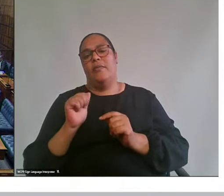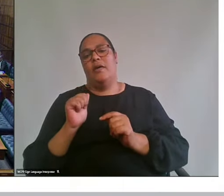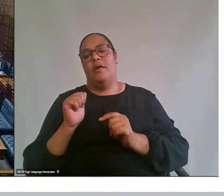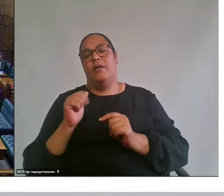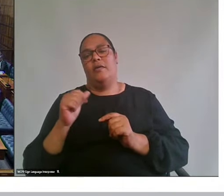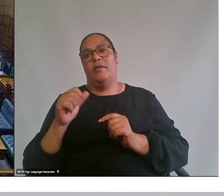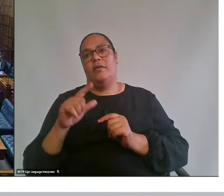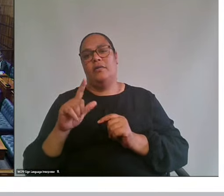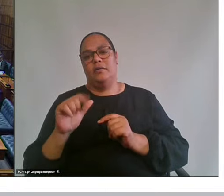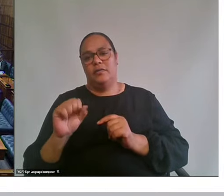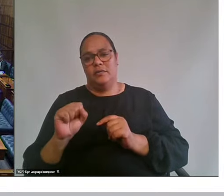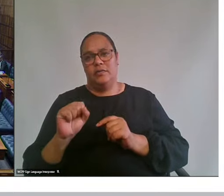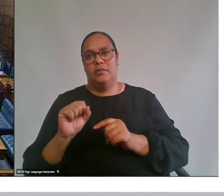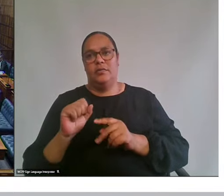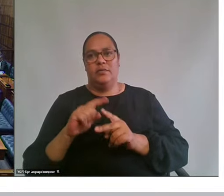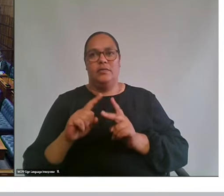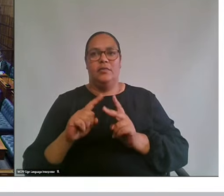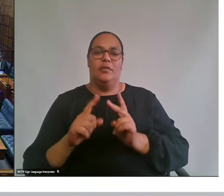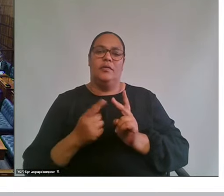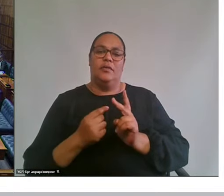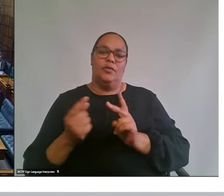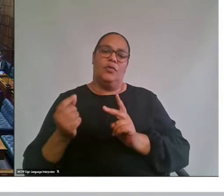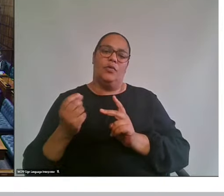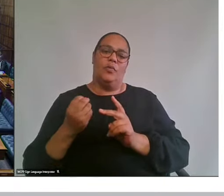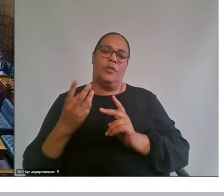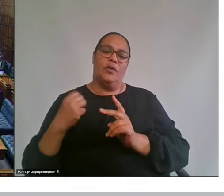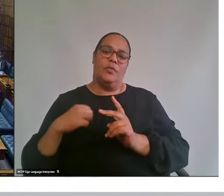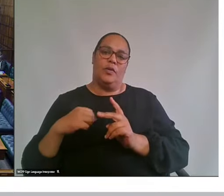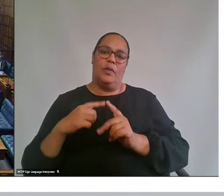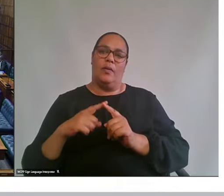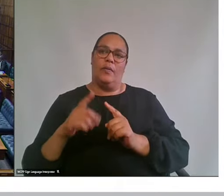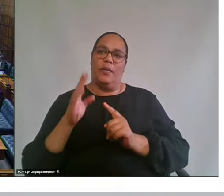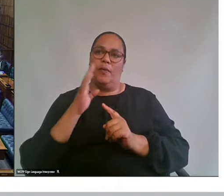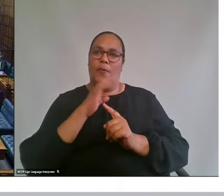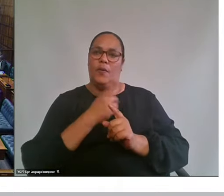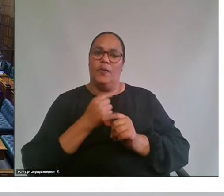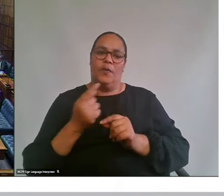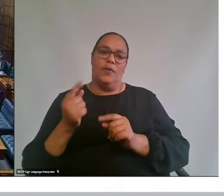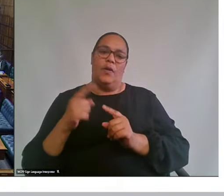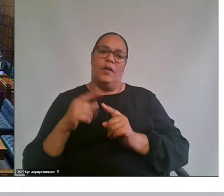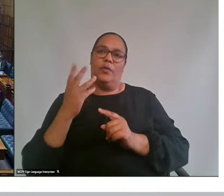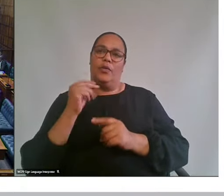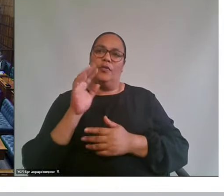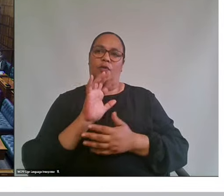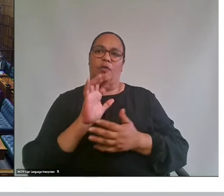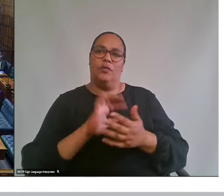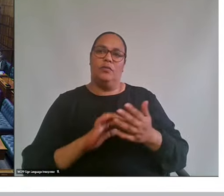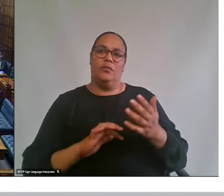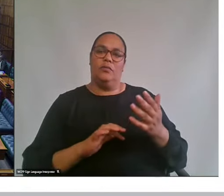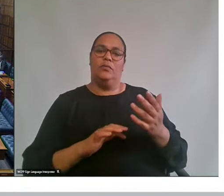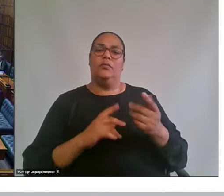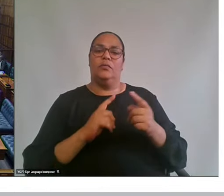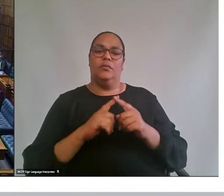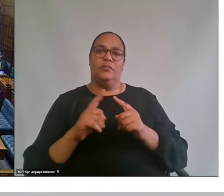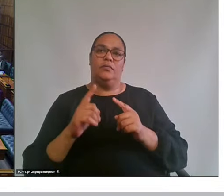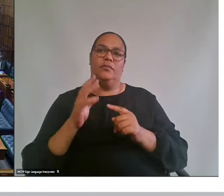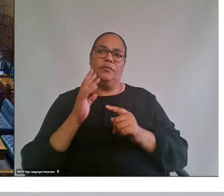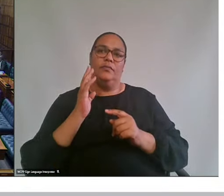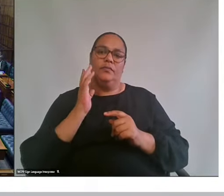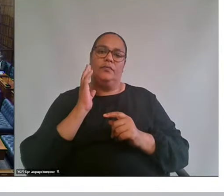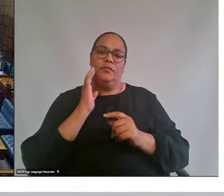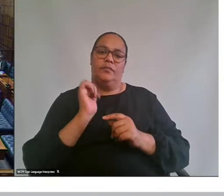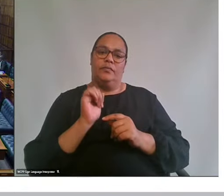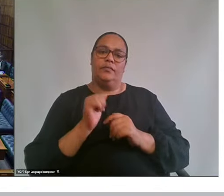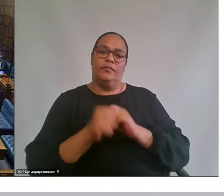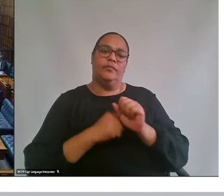got a lot of municipalities but we don't seem to find all these beautiful stories and when you get to